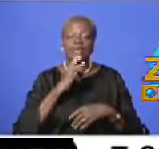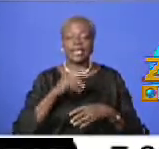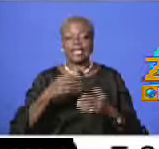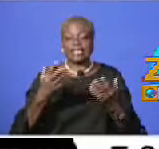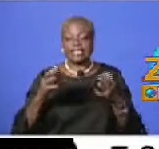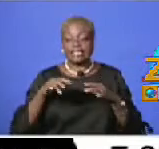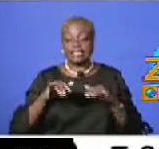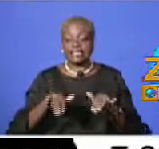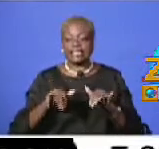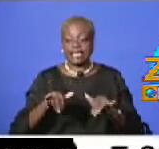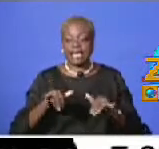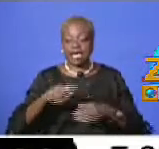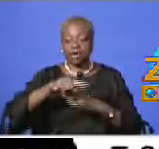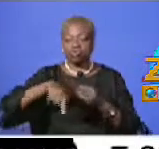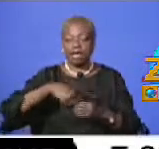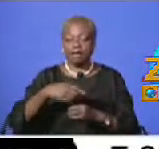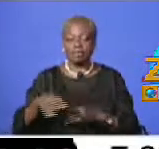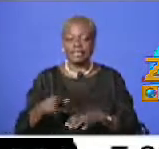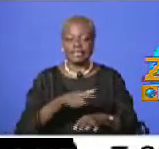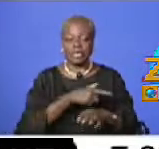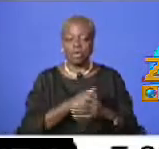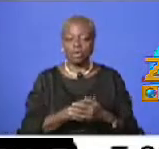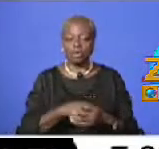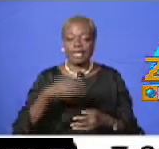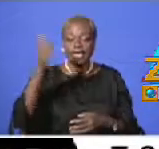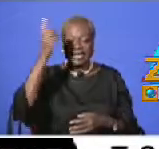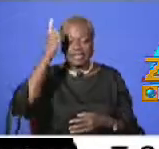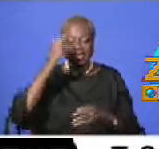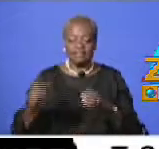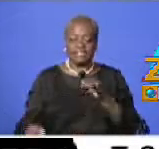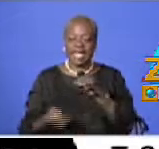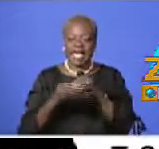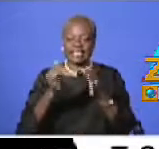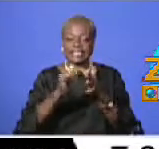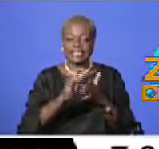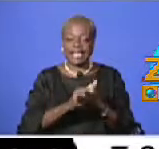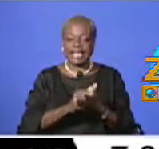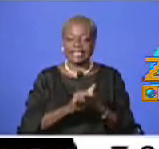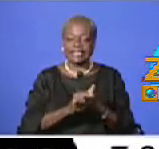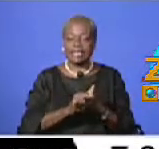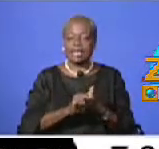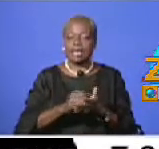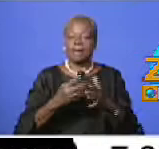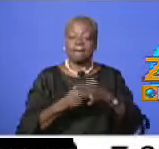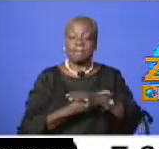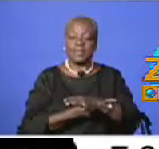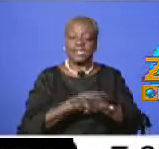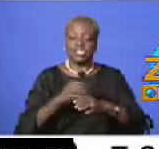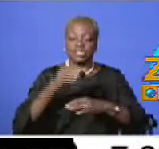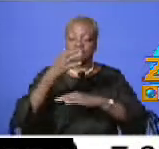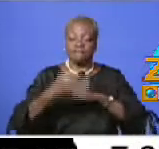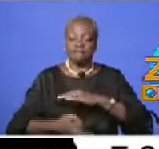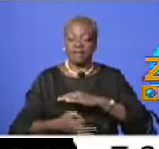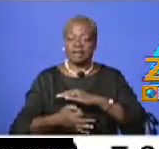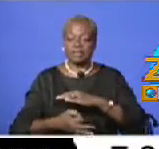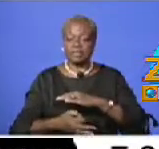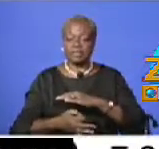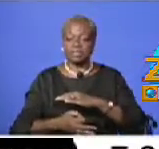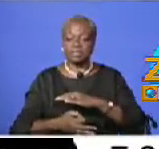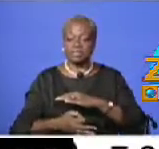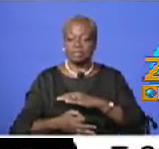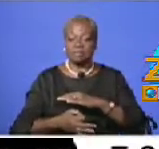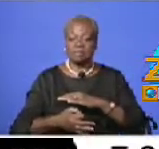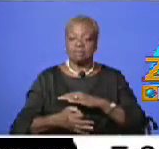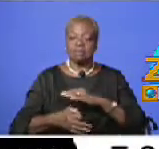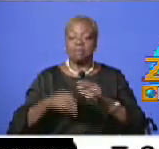you just had a paved area. Davis adds that although beachfront residents make it a popular practice to clear the land, it's